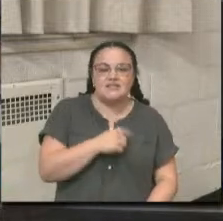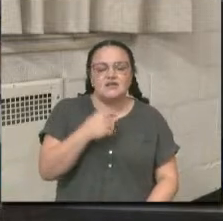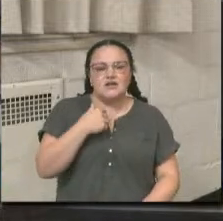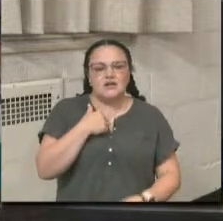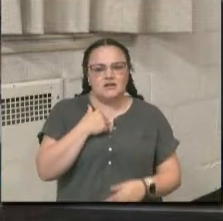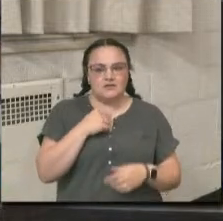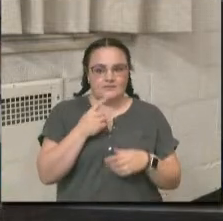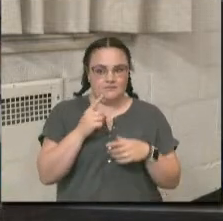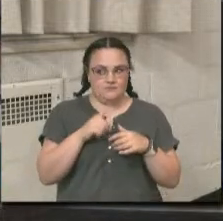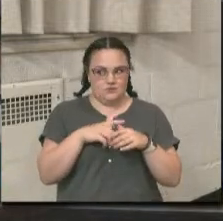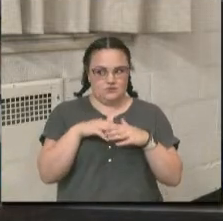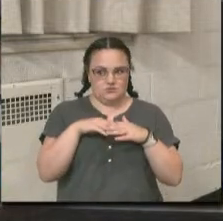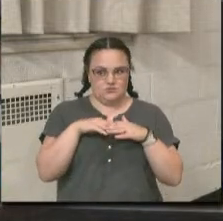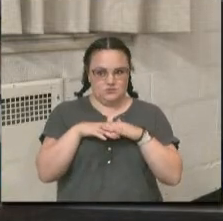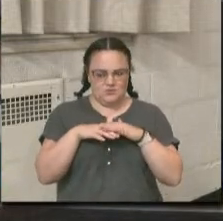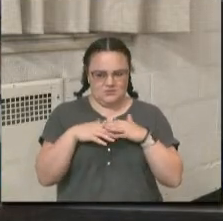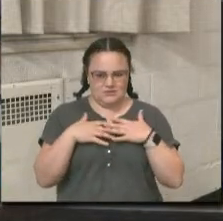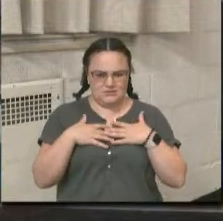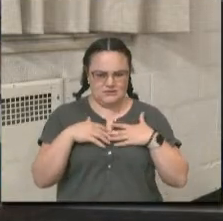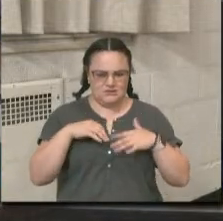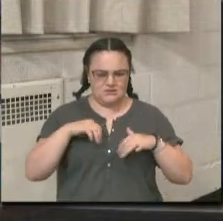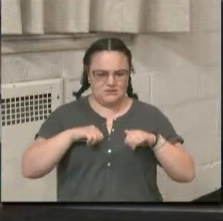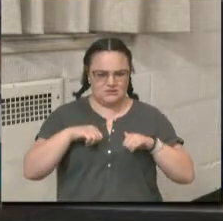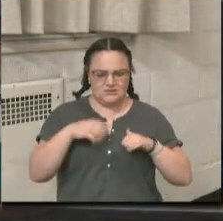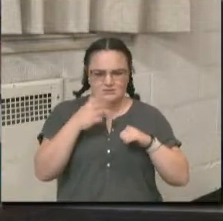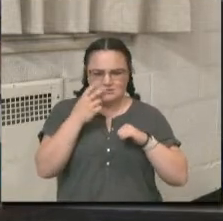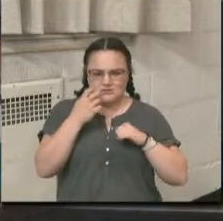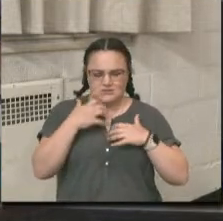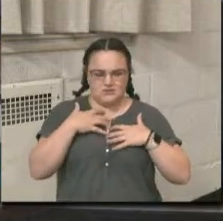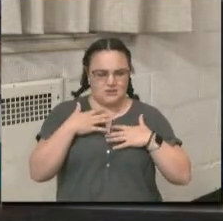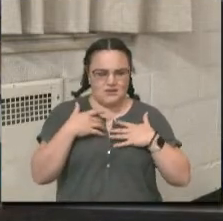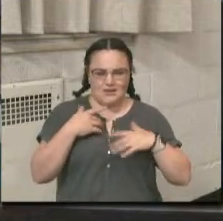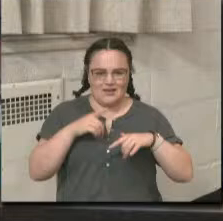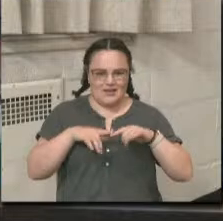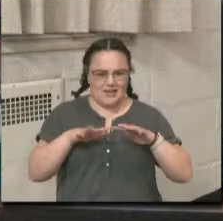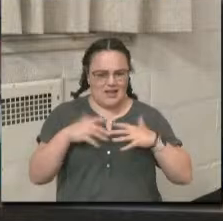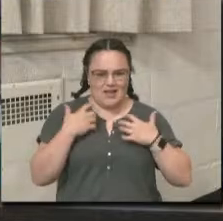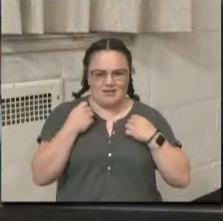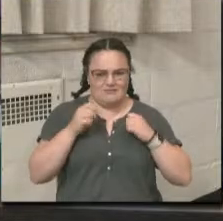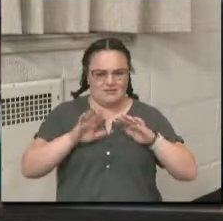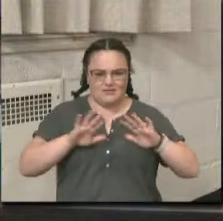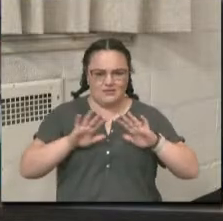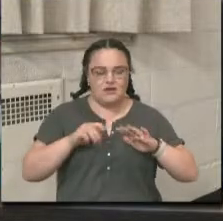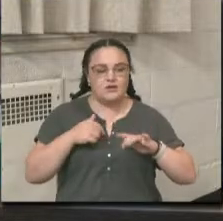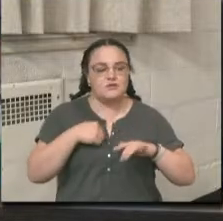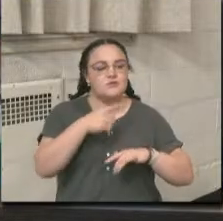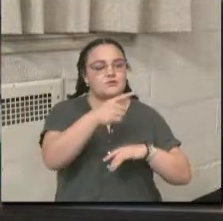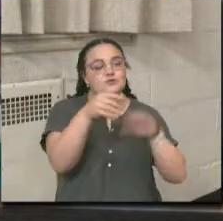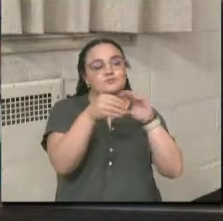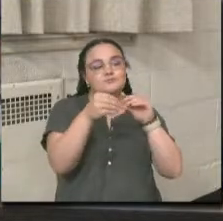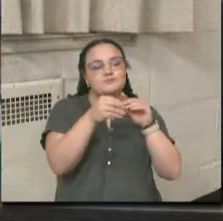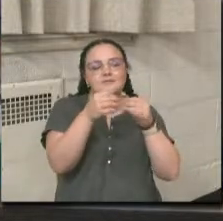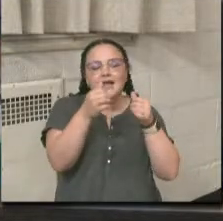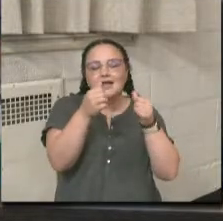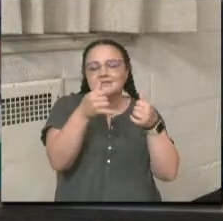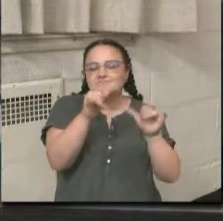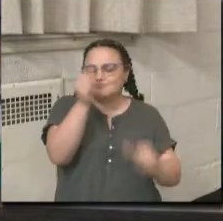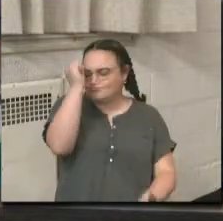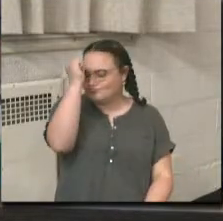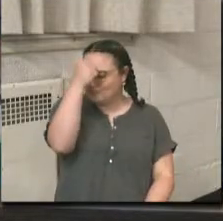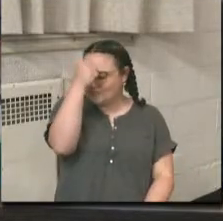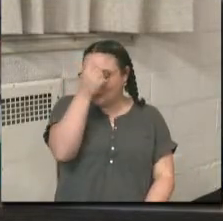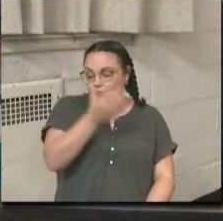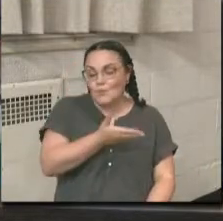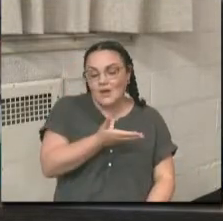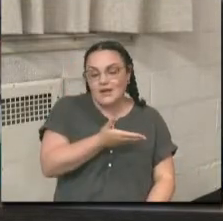myself joining the board because I was so new to everything and my confidence did lack a few times, you had told me these great words. I still carry them with me, and